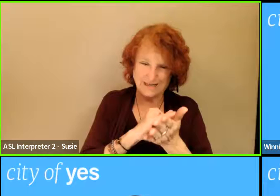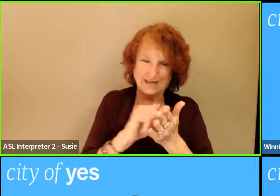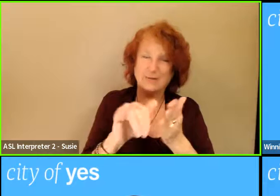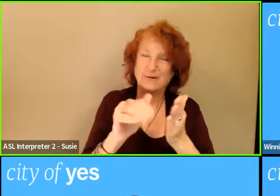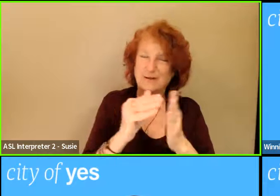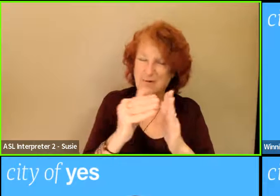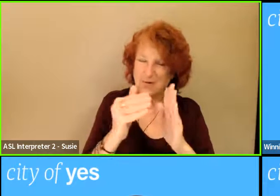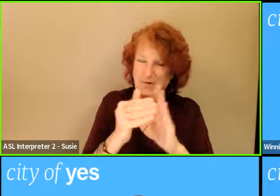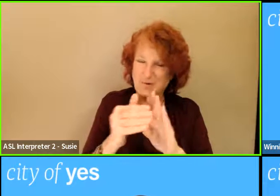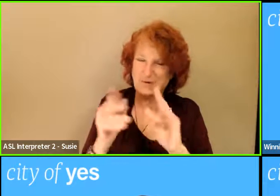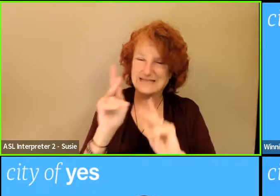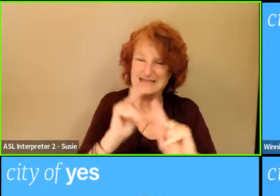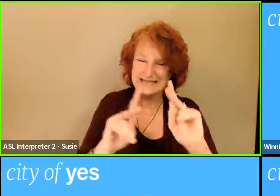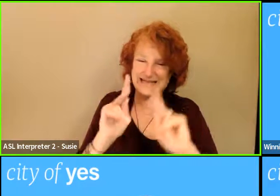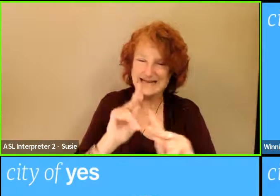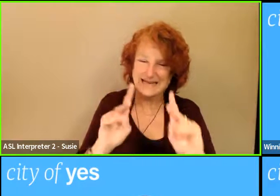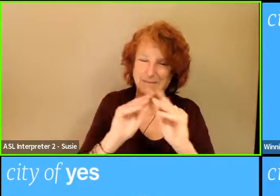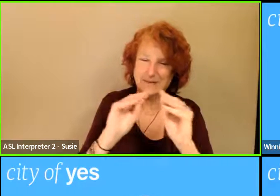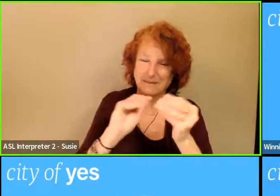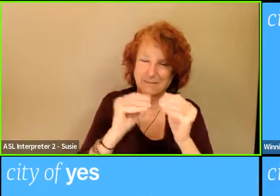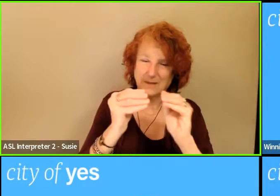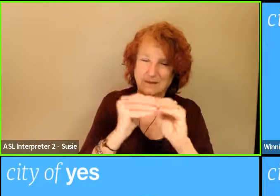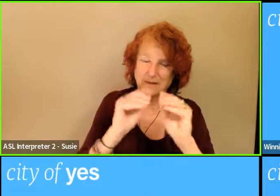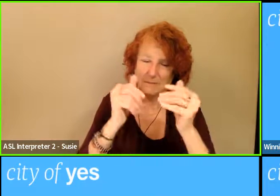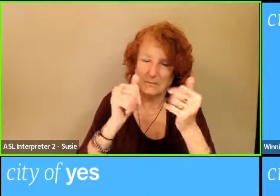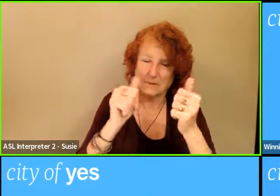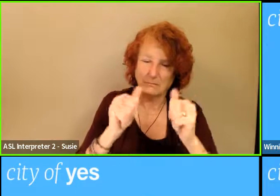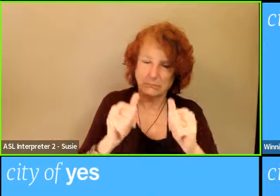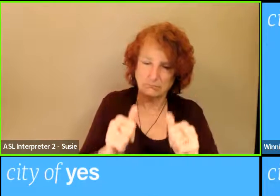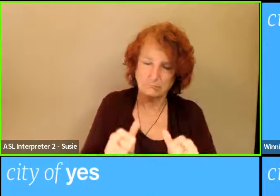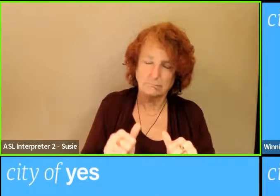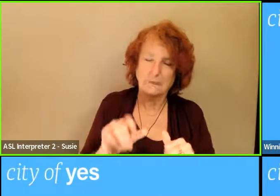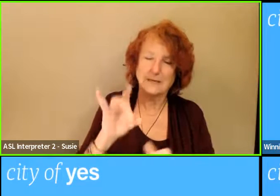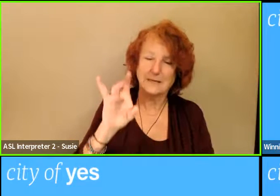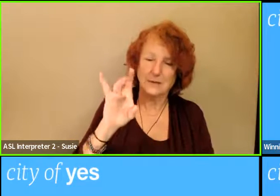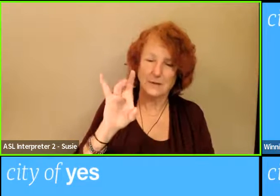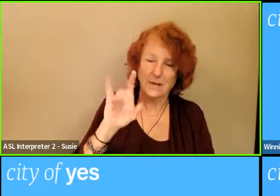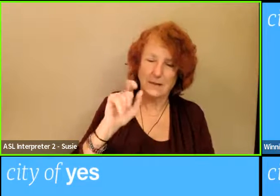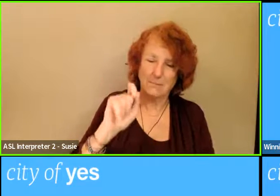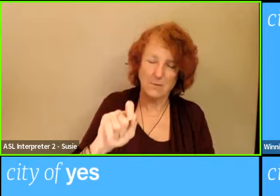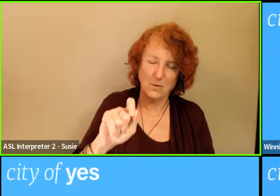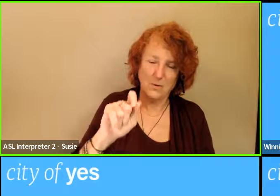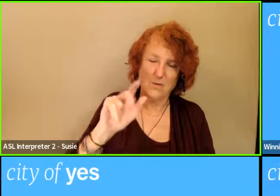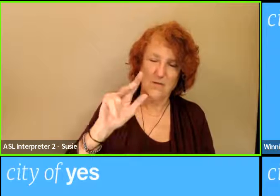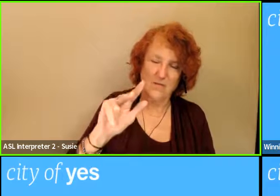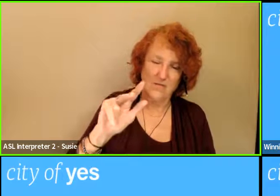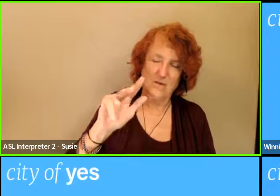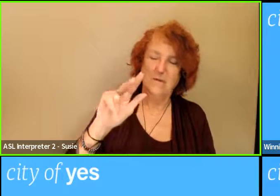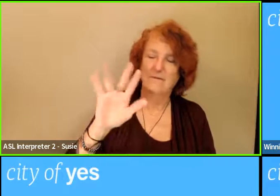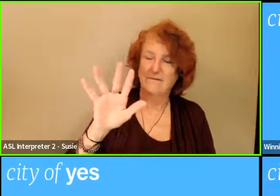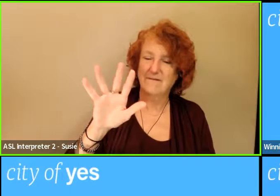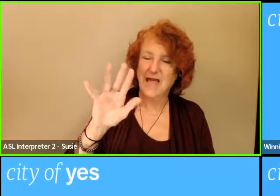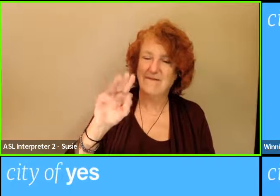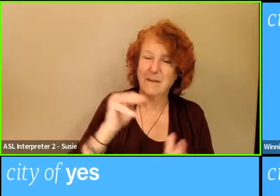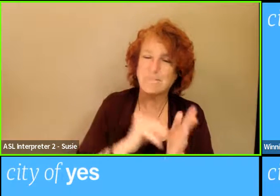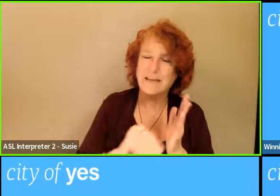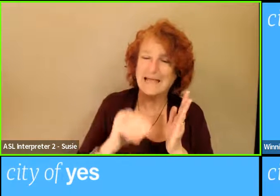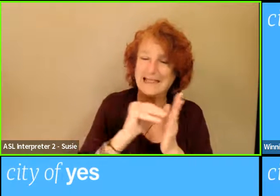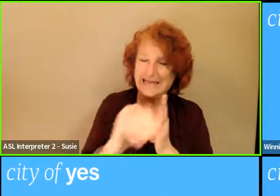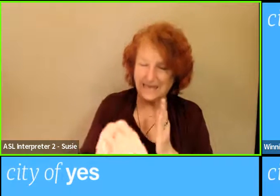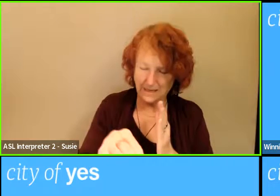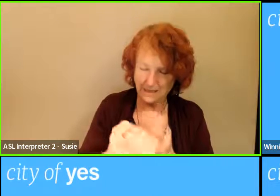is down significantly in the last few years to 8.35 million.